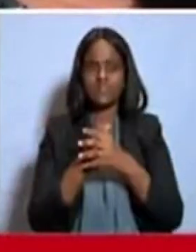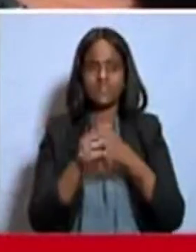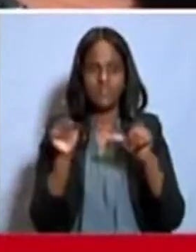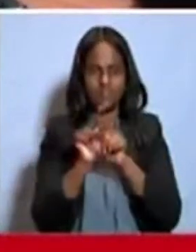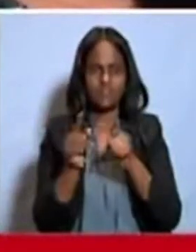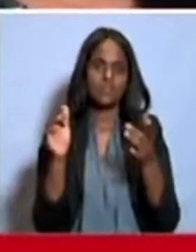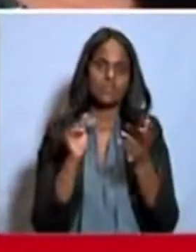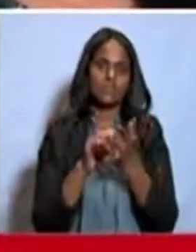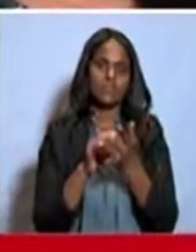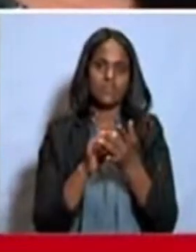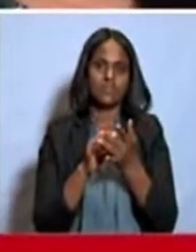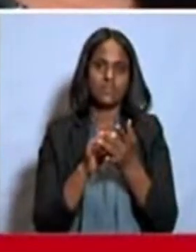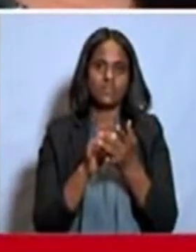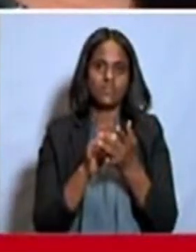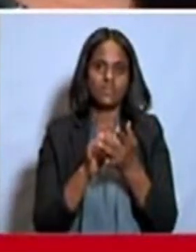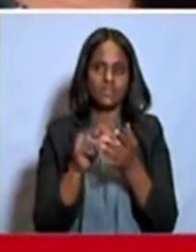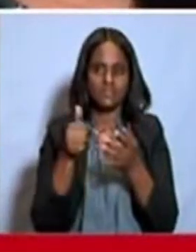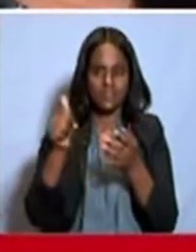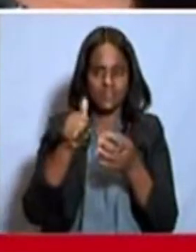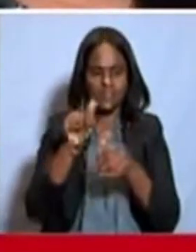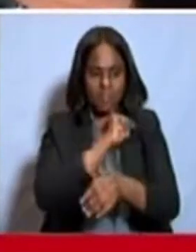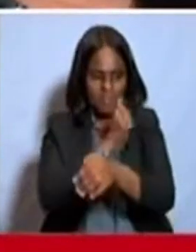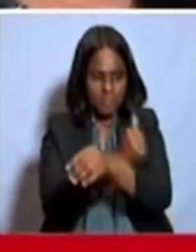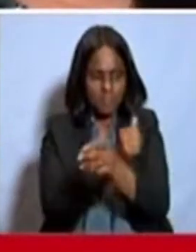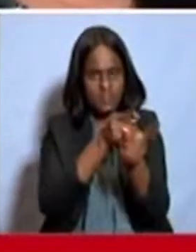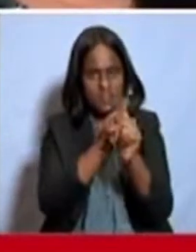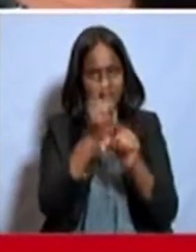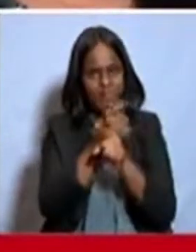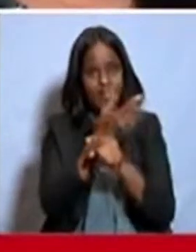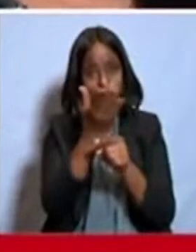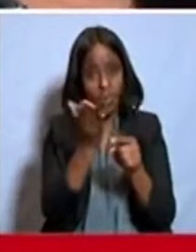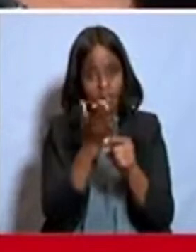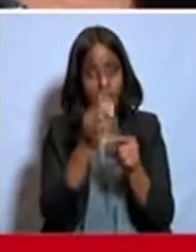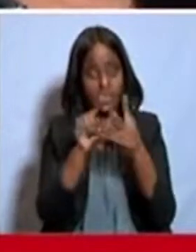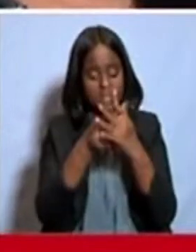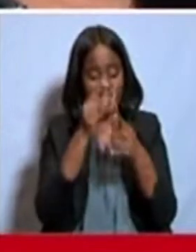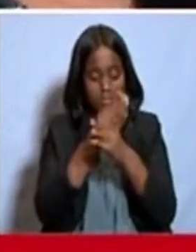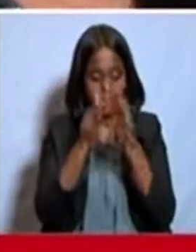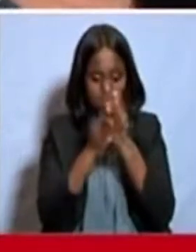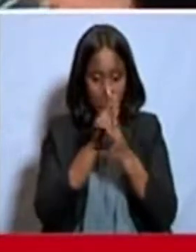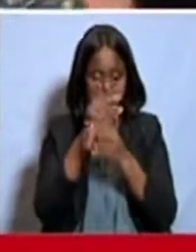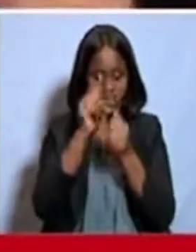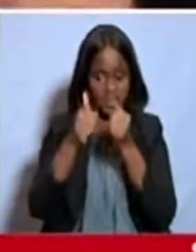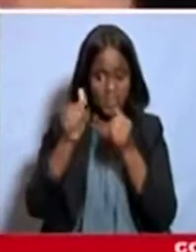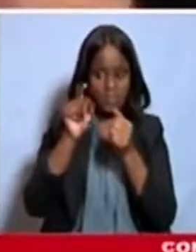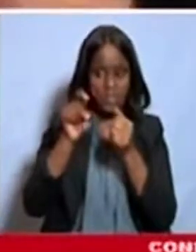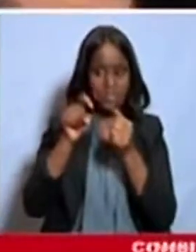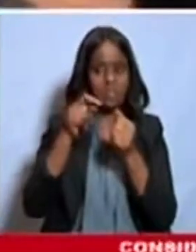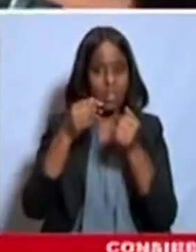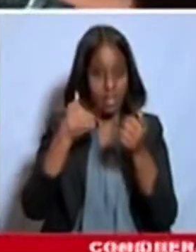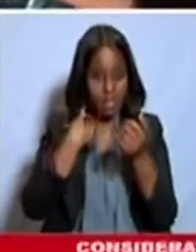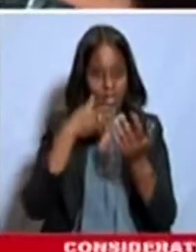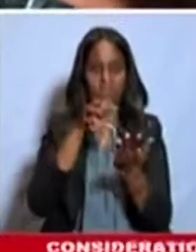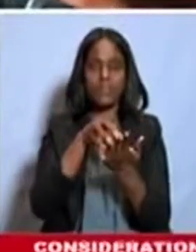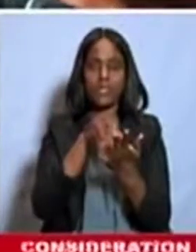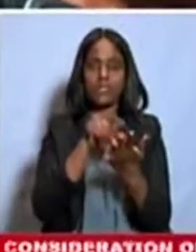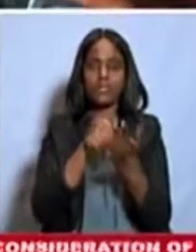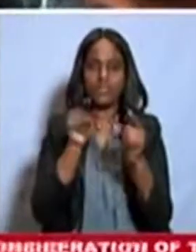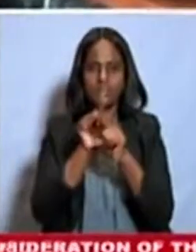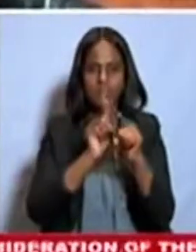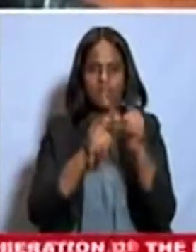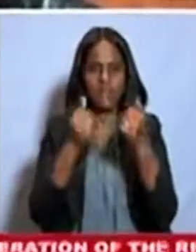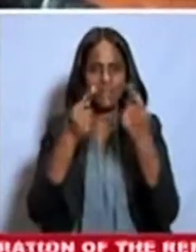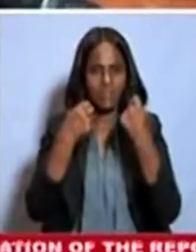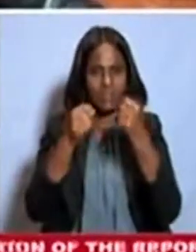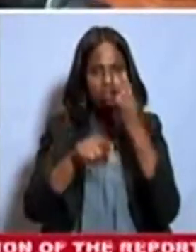and where they were drawing the authority to that effect? Because I think you need to build up a case, and also trying